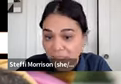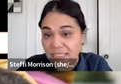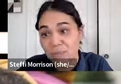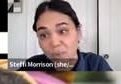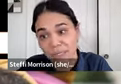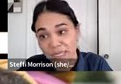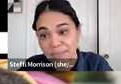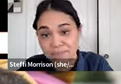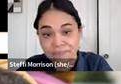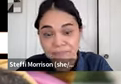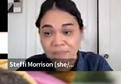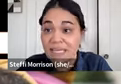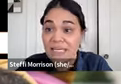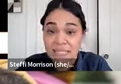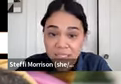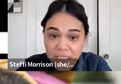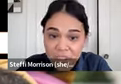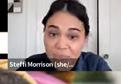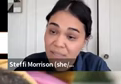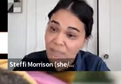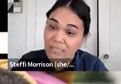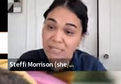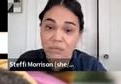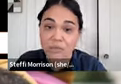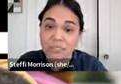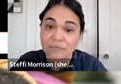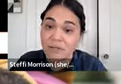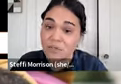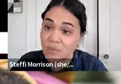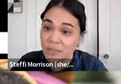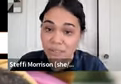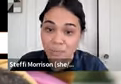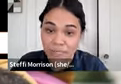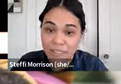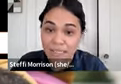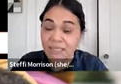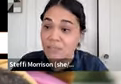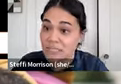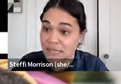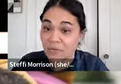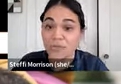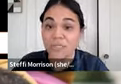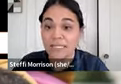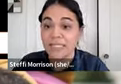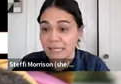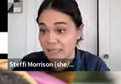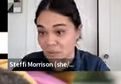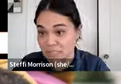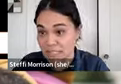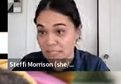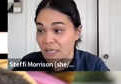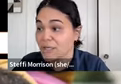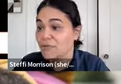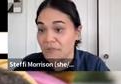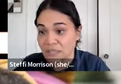Fund's policy and board committee. Data collection was completed in early fall of 2021 that used several key data